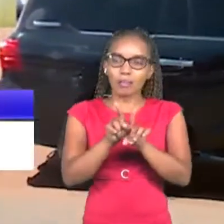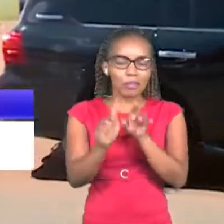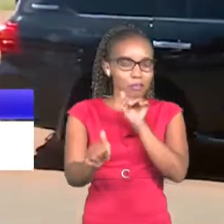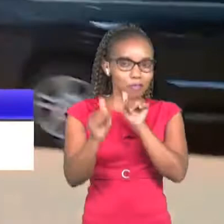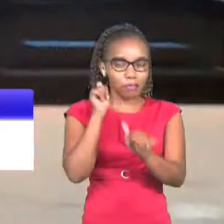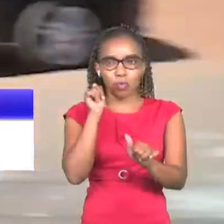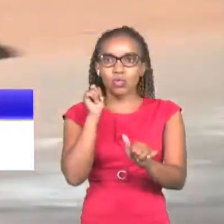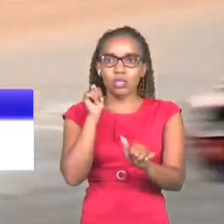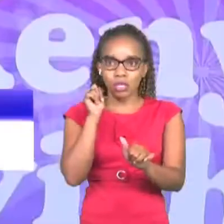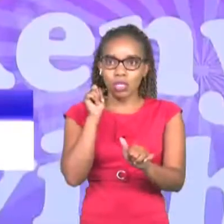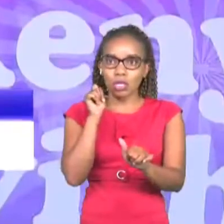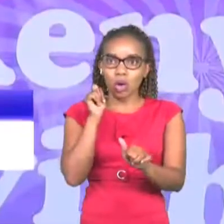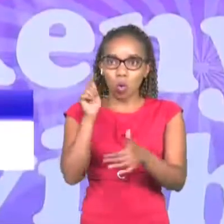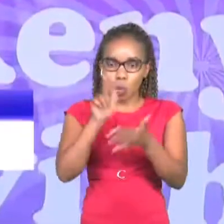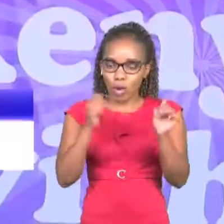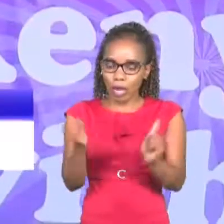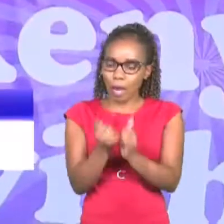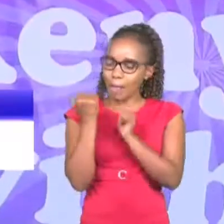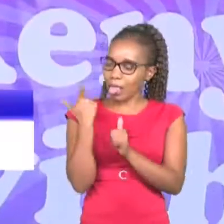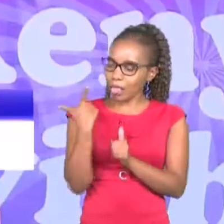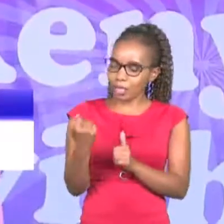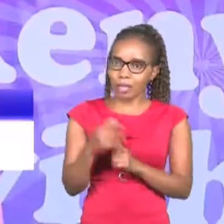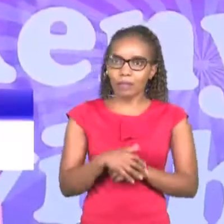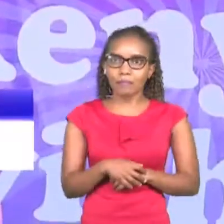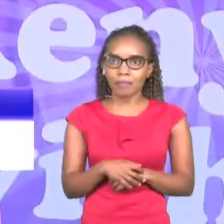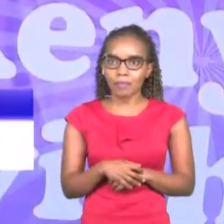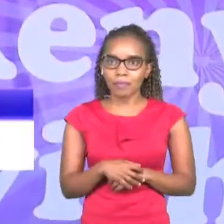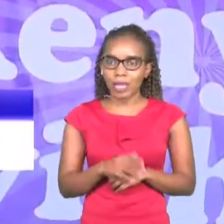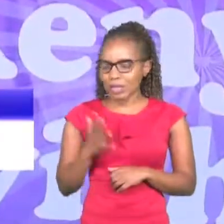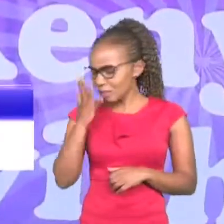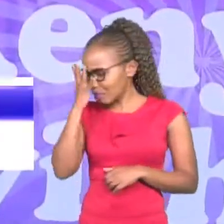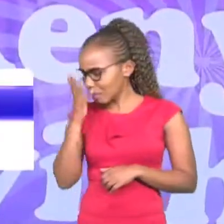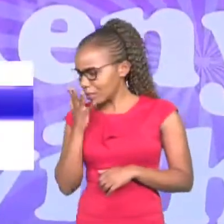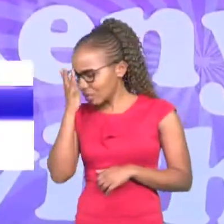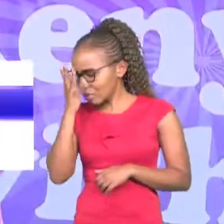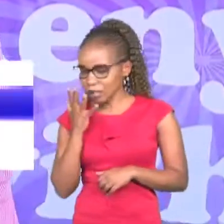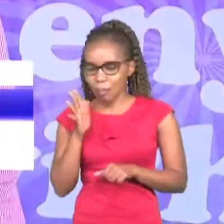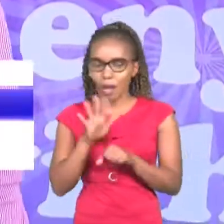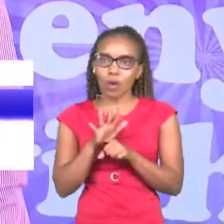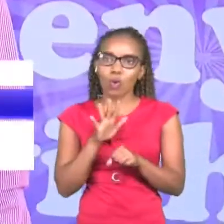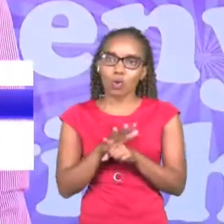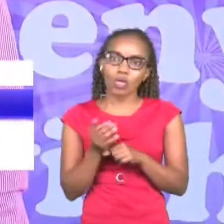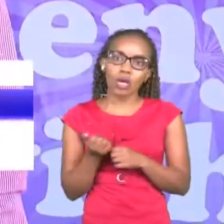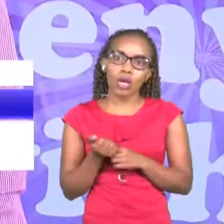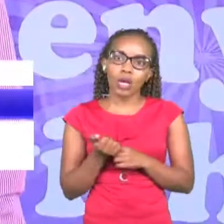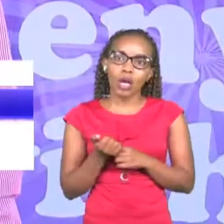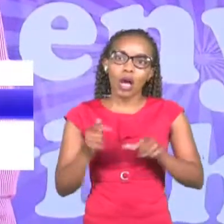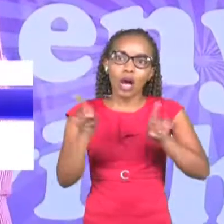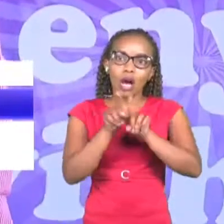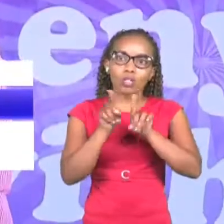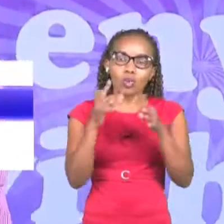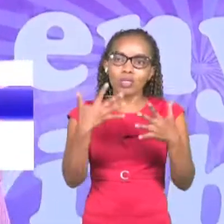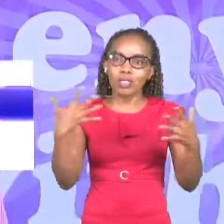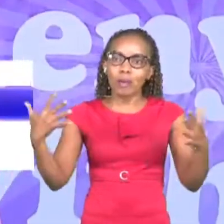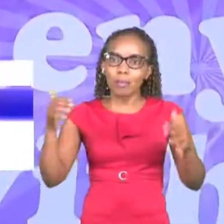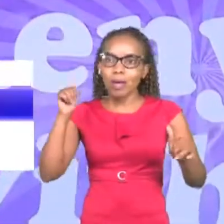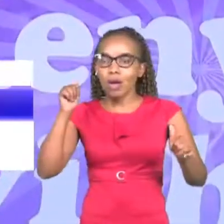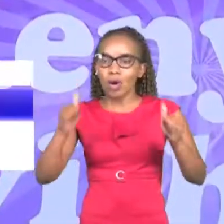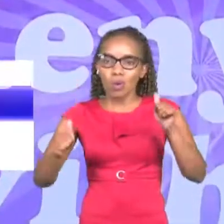in Murang'a. Ni jambo la aibu sana, na pia jambo ambalo linakiuka